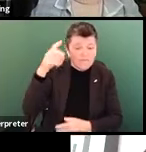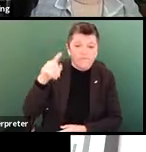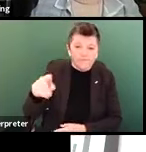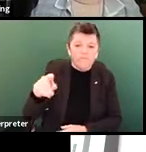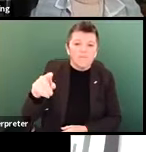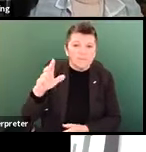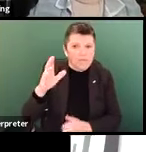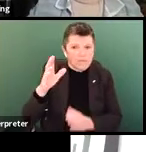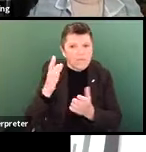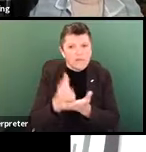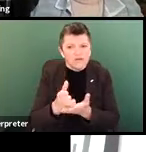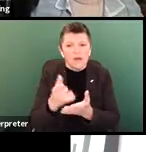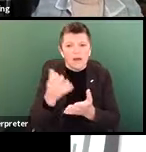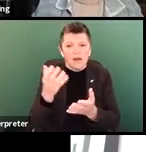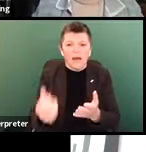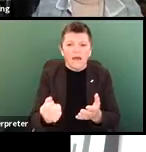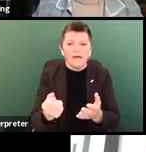of